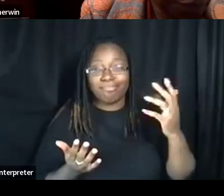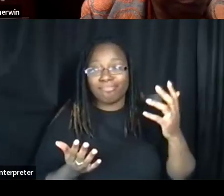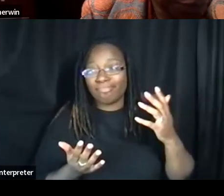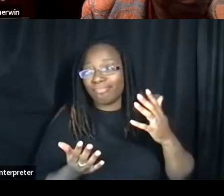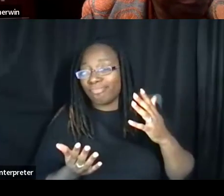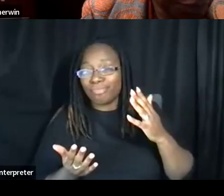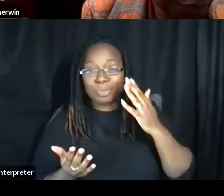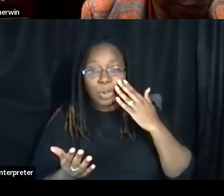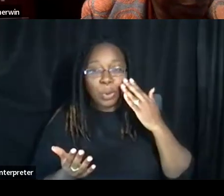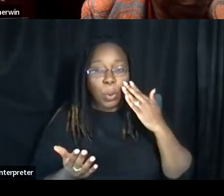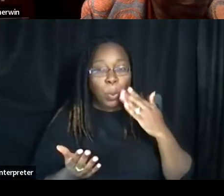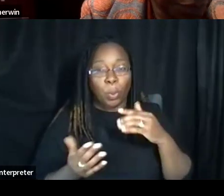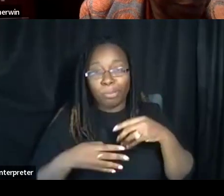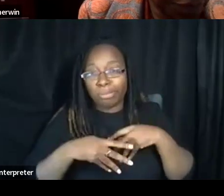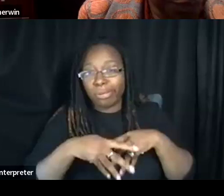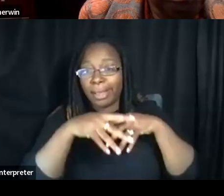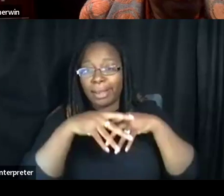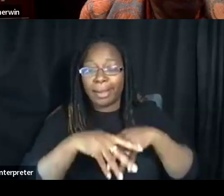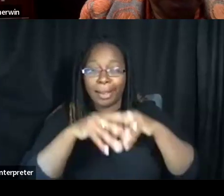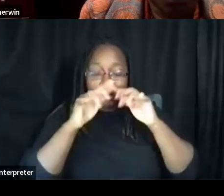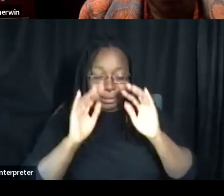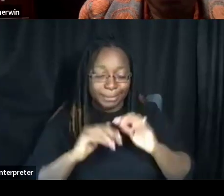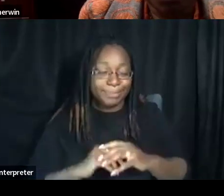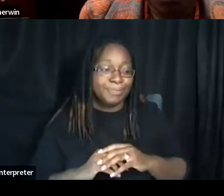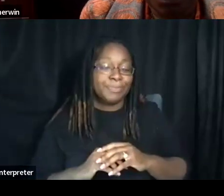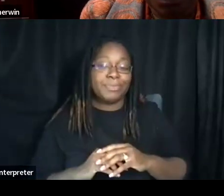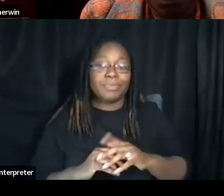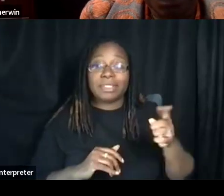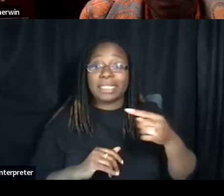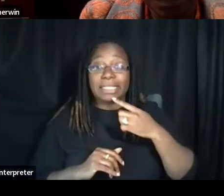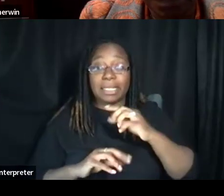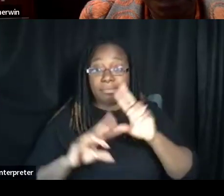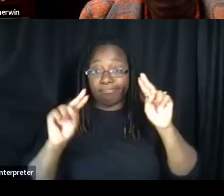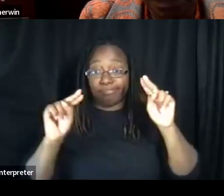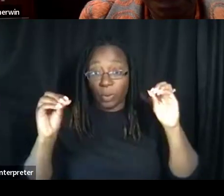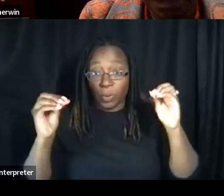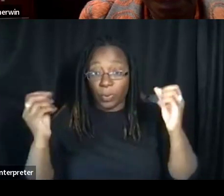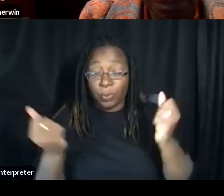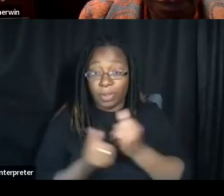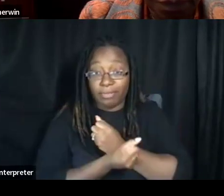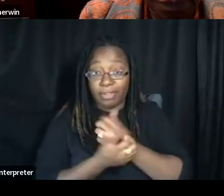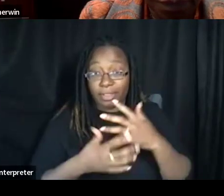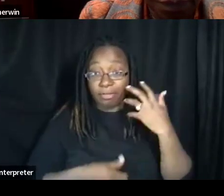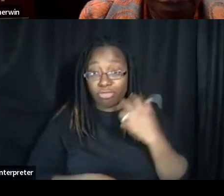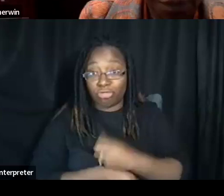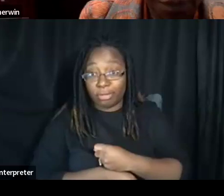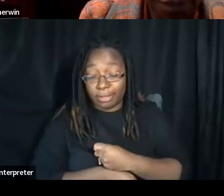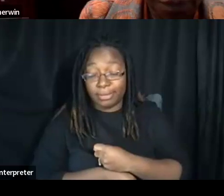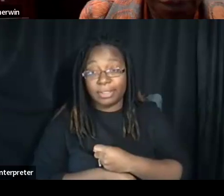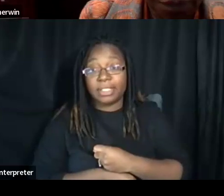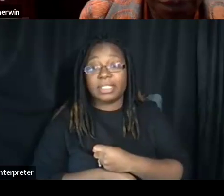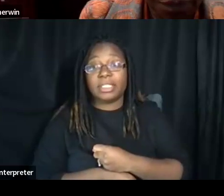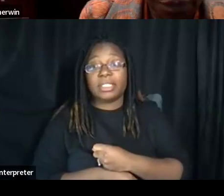parades and all of that. And when they said we were going to shut down, and that it extended more than